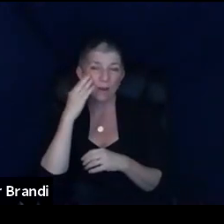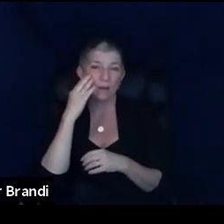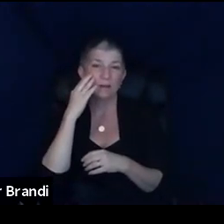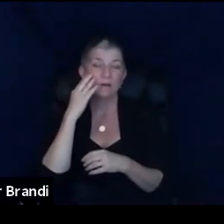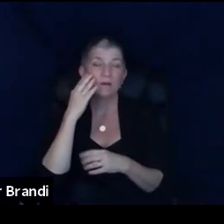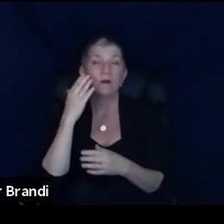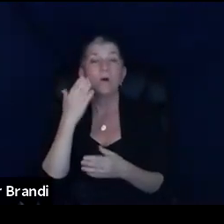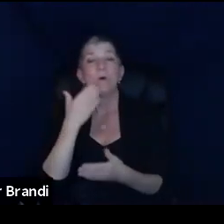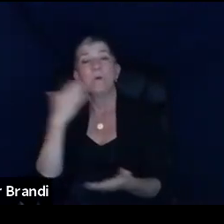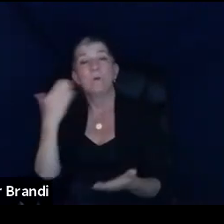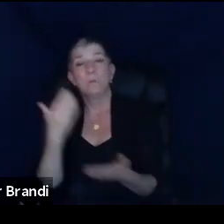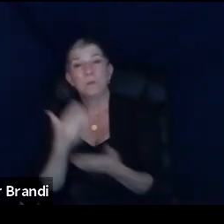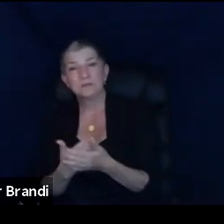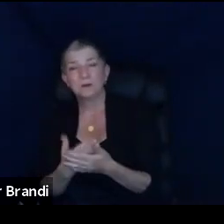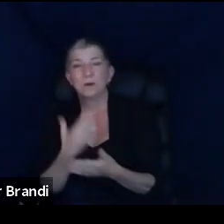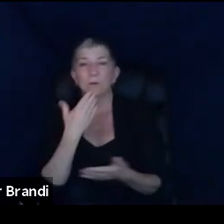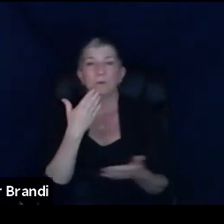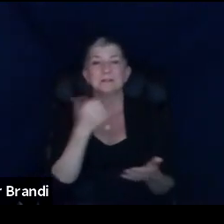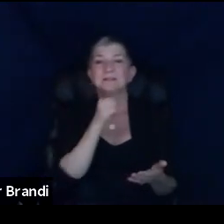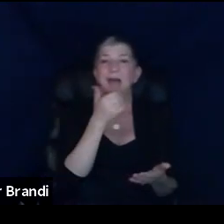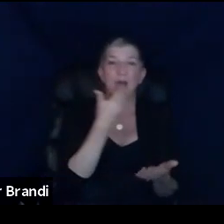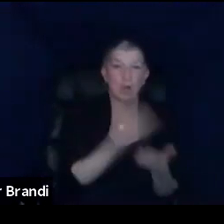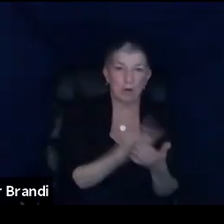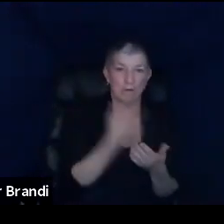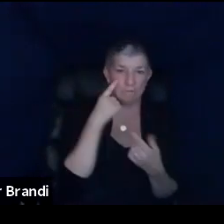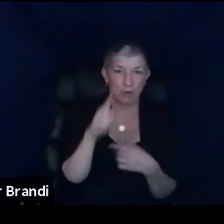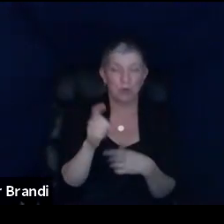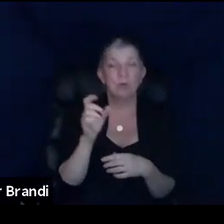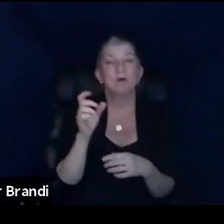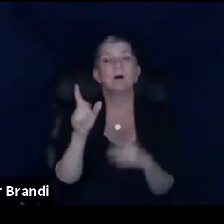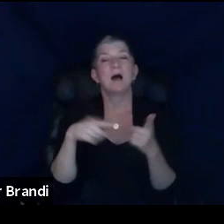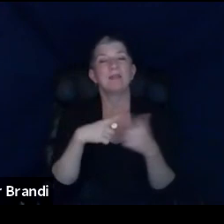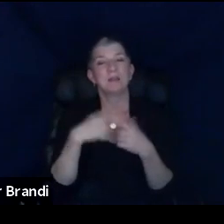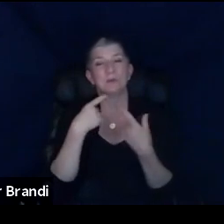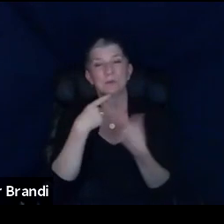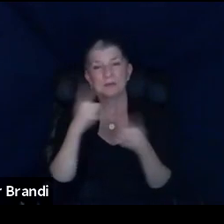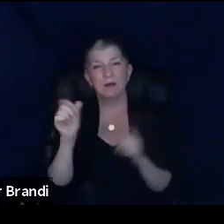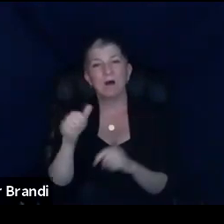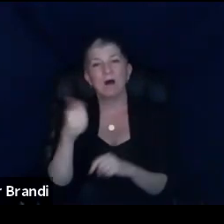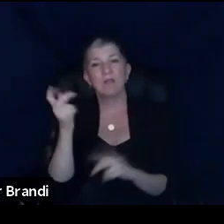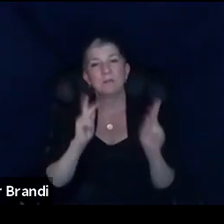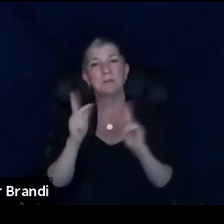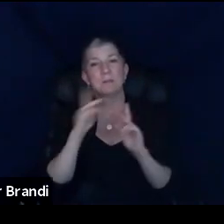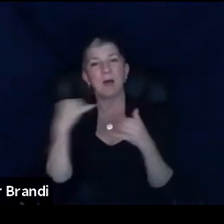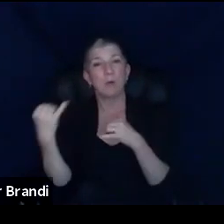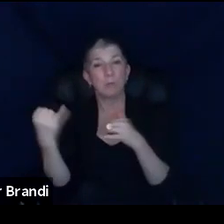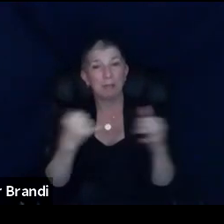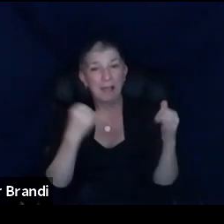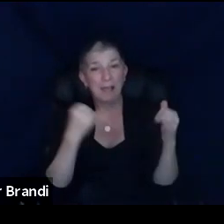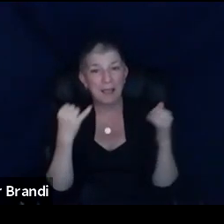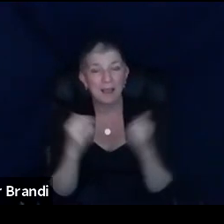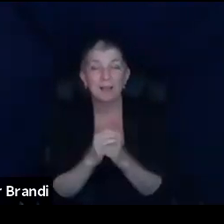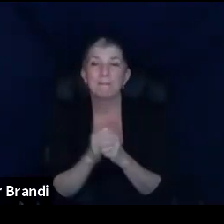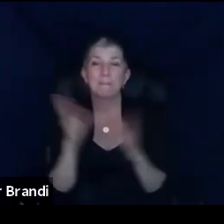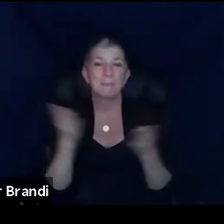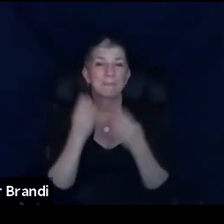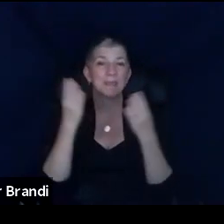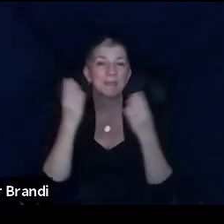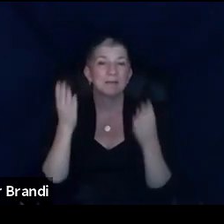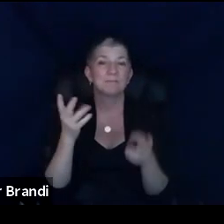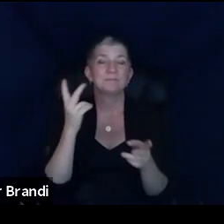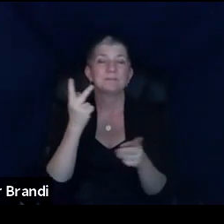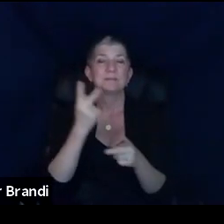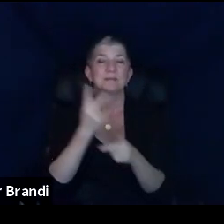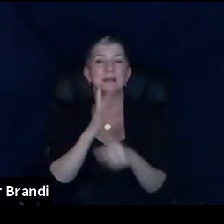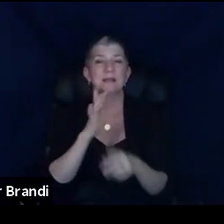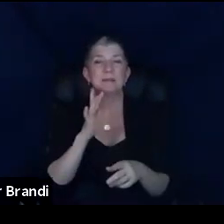for you and what's not good for you so you can tell other people how you play. And I would also recommend just keeping at the center of your